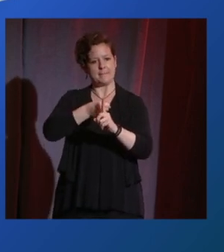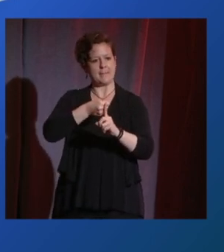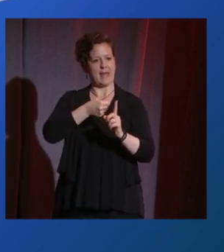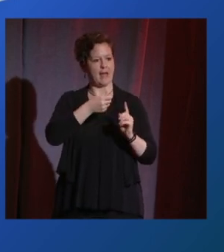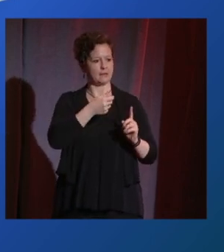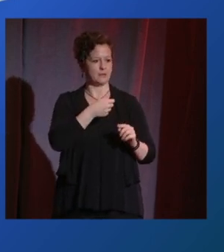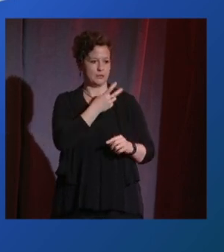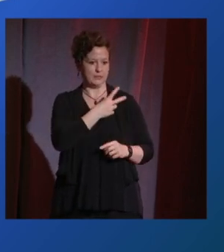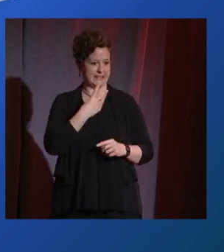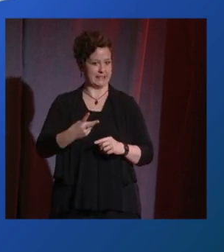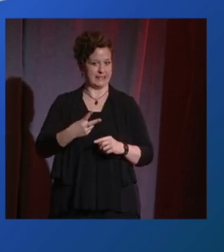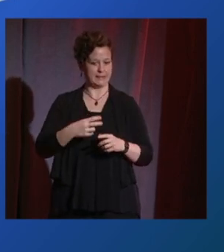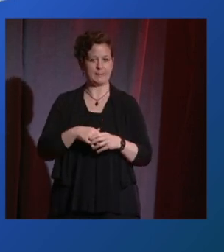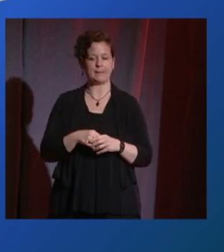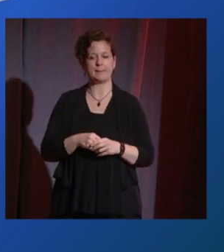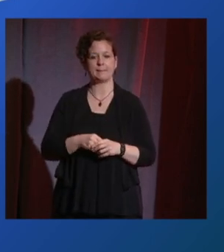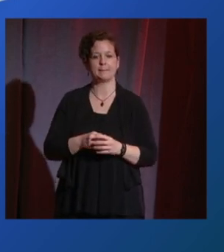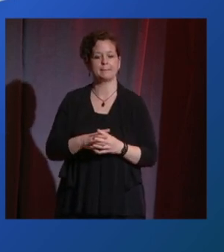surely going to